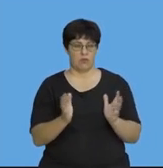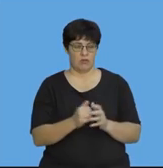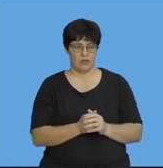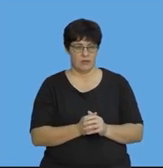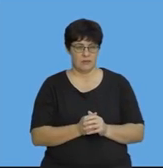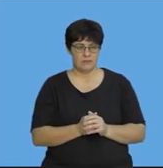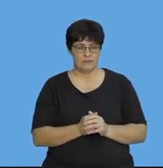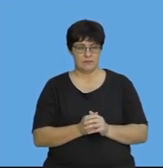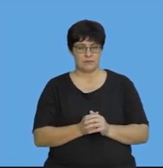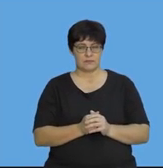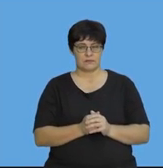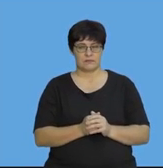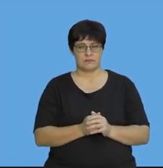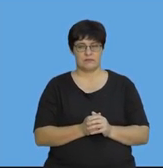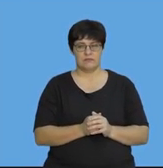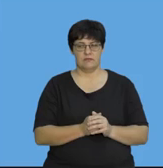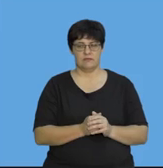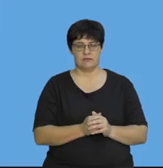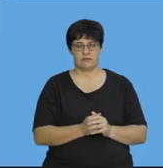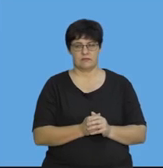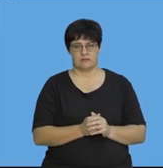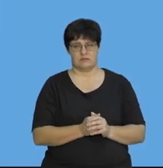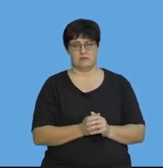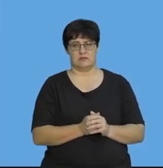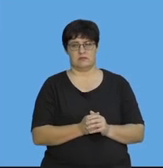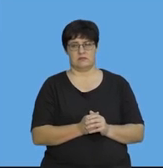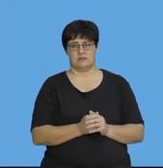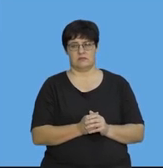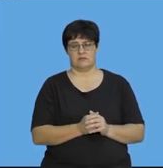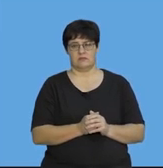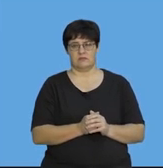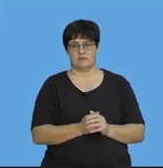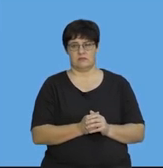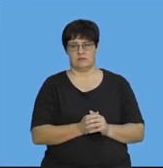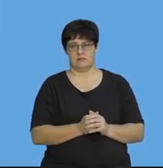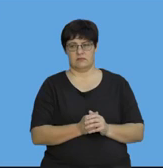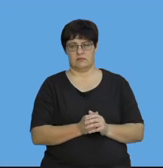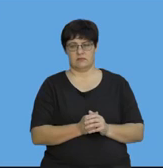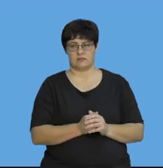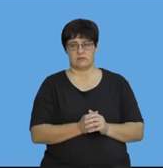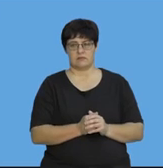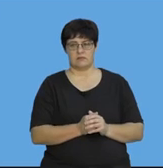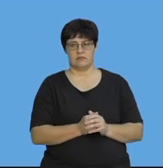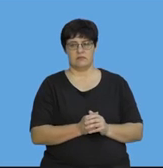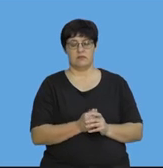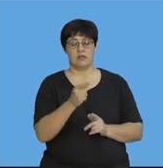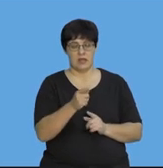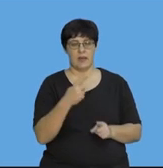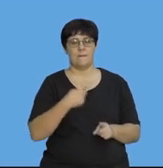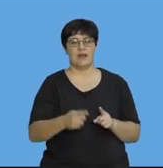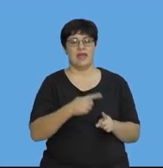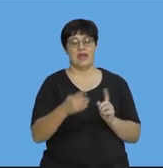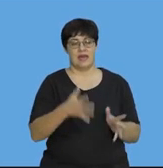is the player, whoopsie. Let's just go back there. Having moments. This is